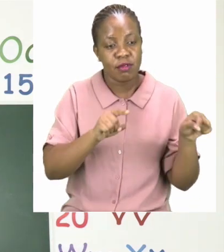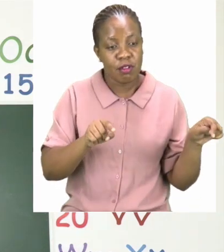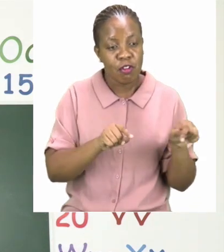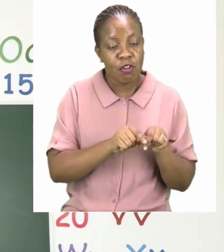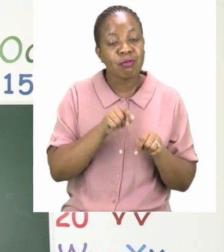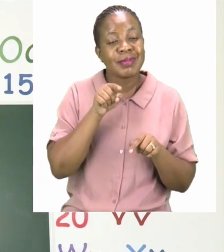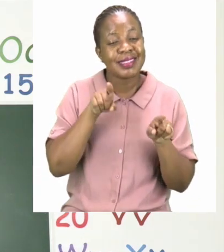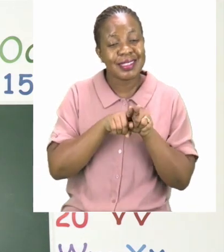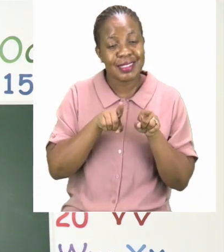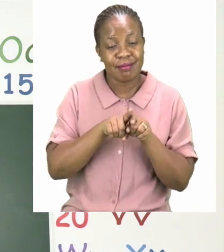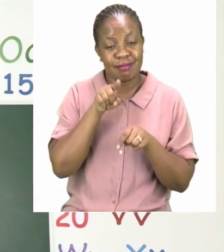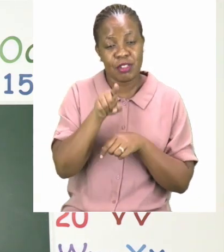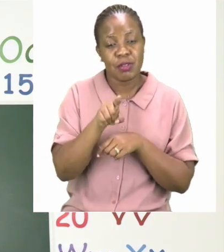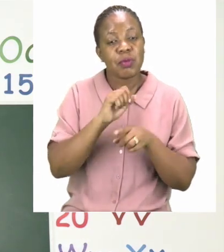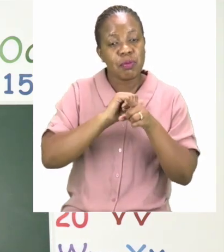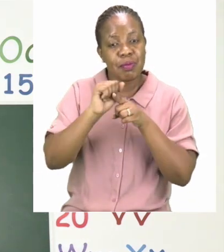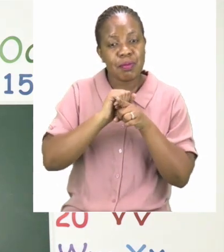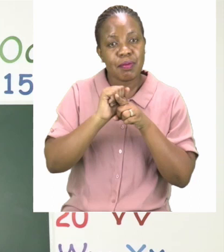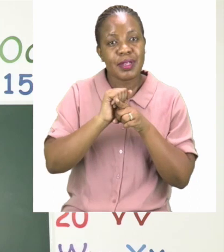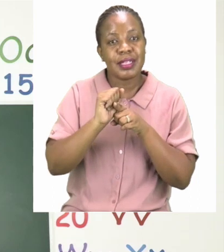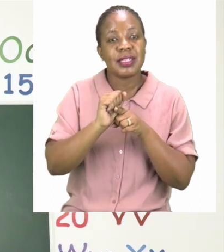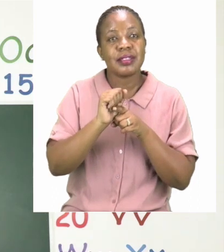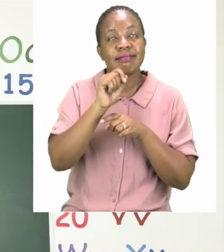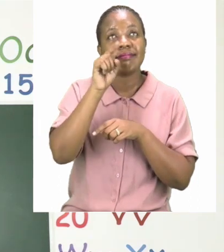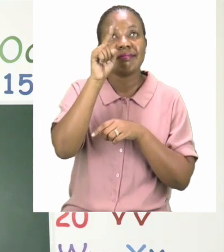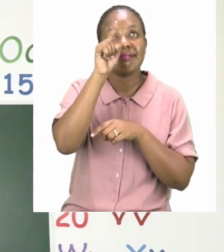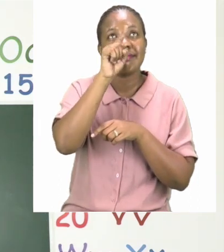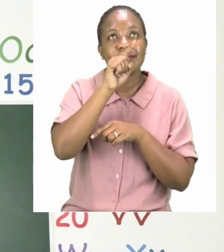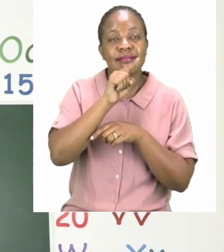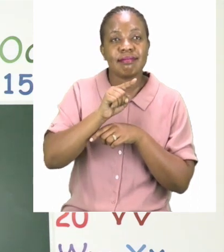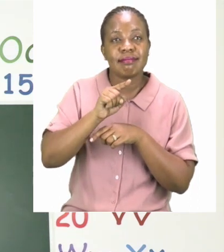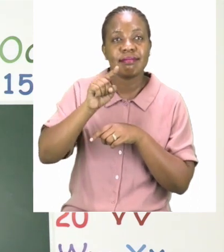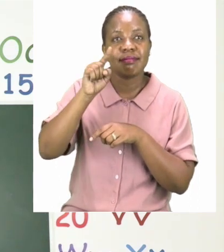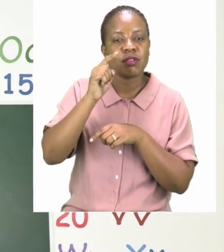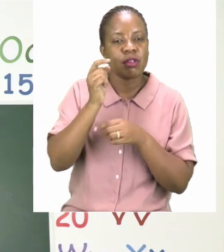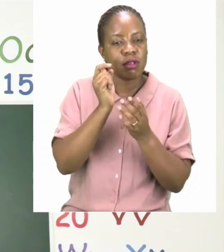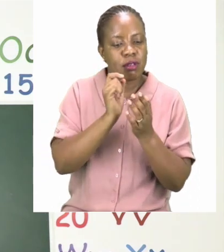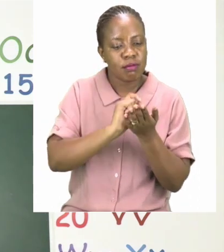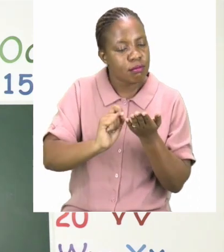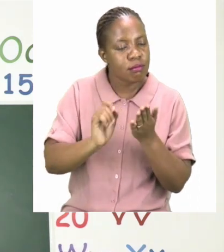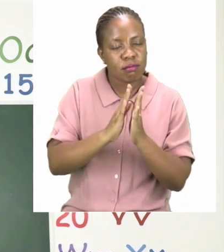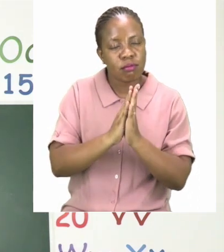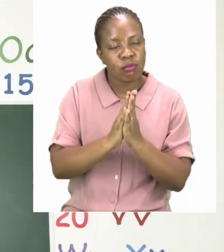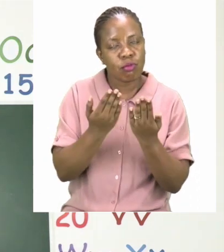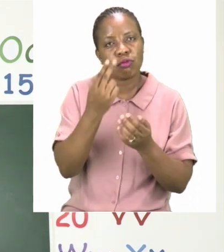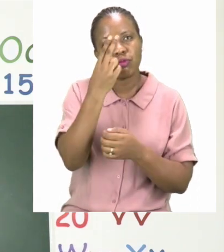we're going to do is start at the top. So when we start at the top, we say